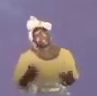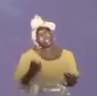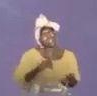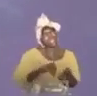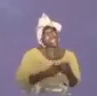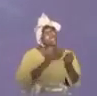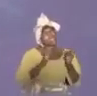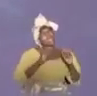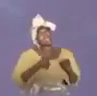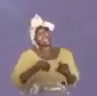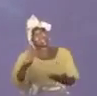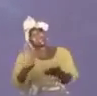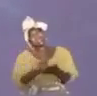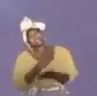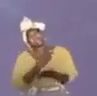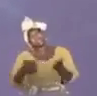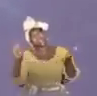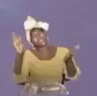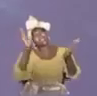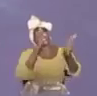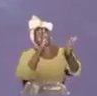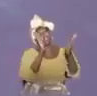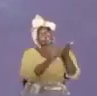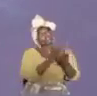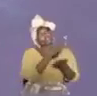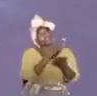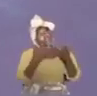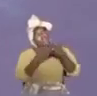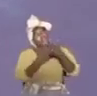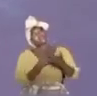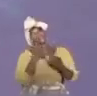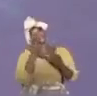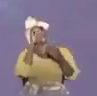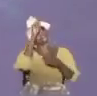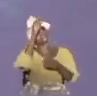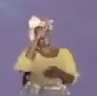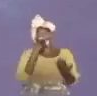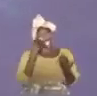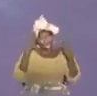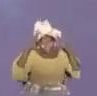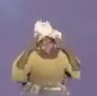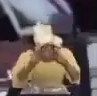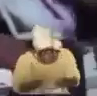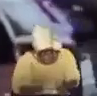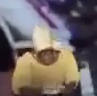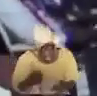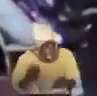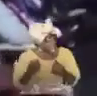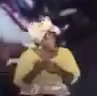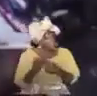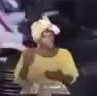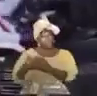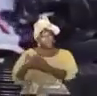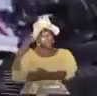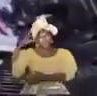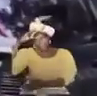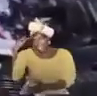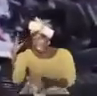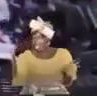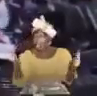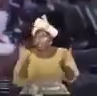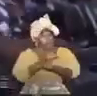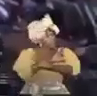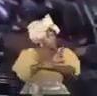How can I sing a song before you and then bow down before a man? No